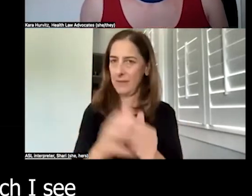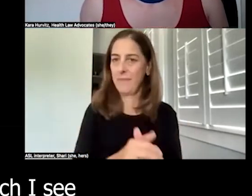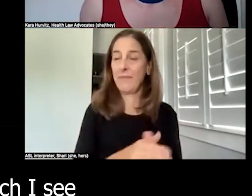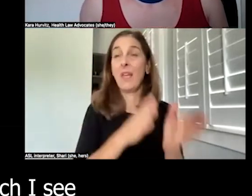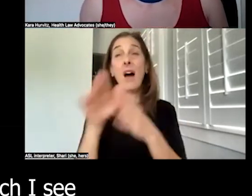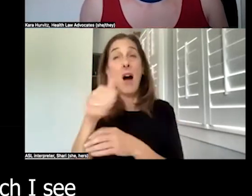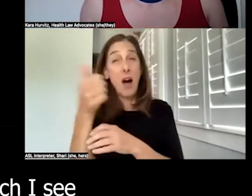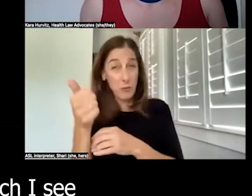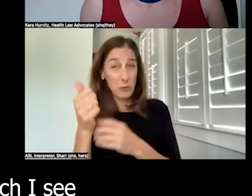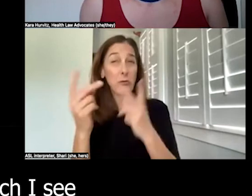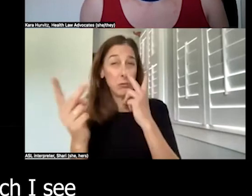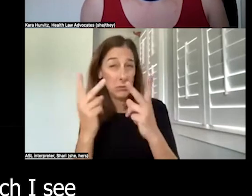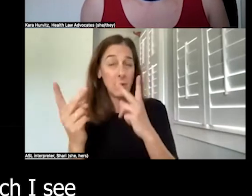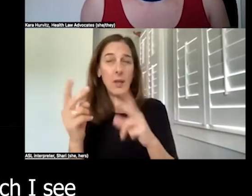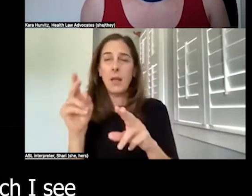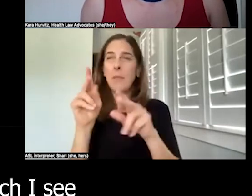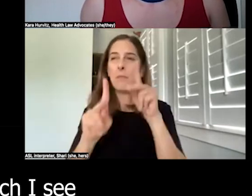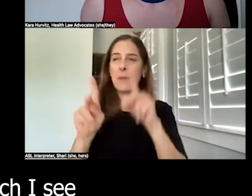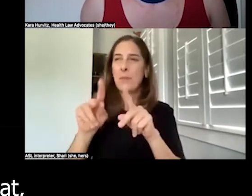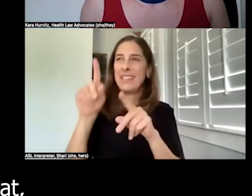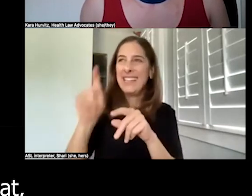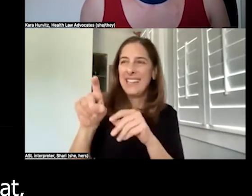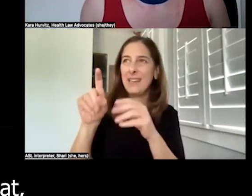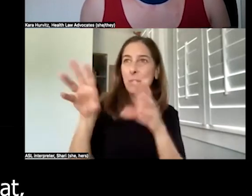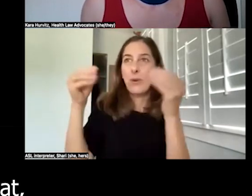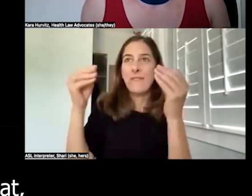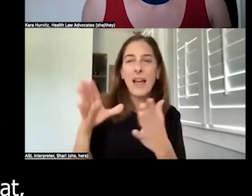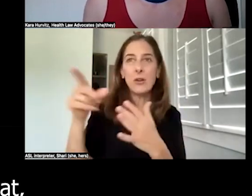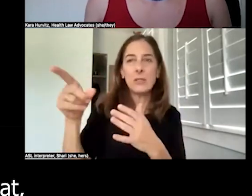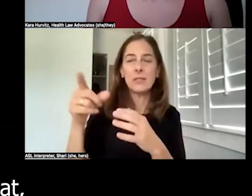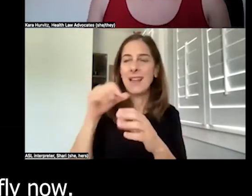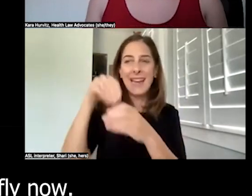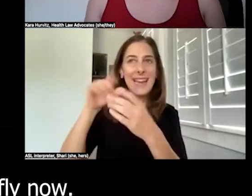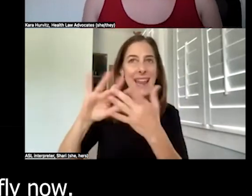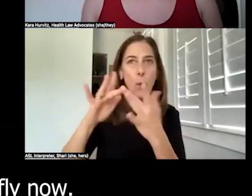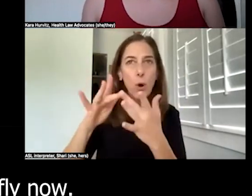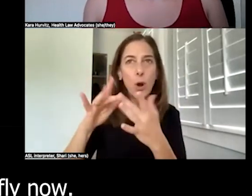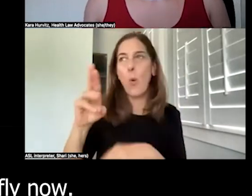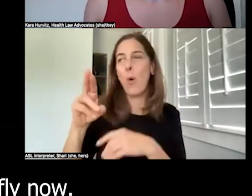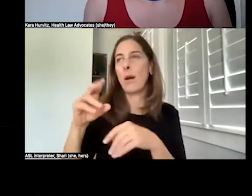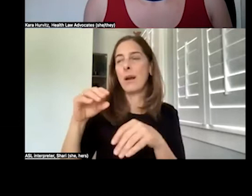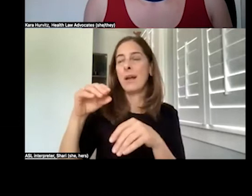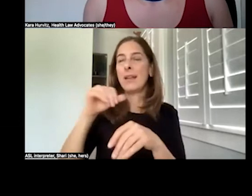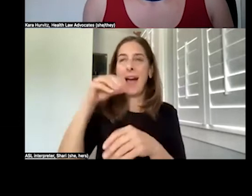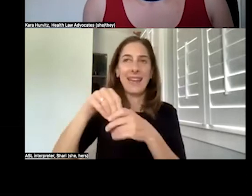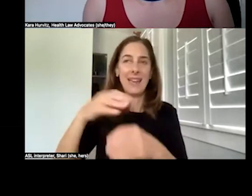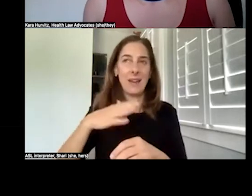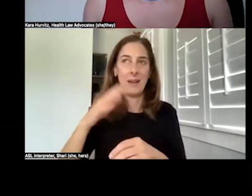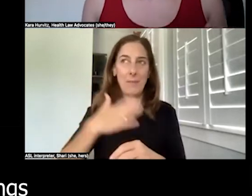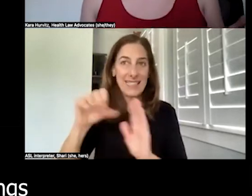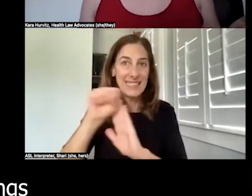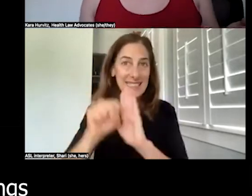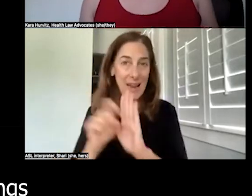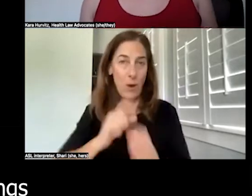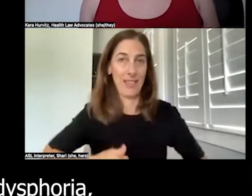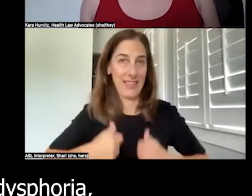or out-of-state providers, which I see Steph asked about in chat, so I'll touch on that very briefly now.